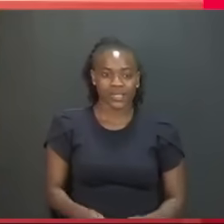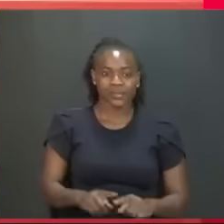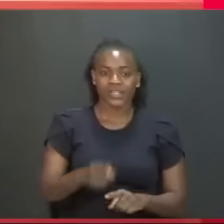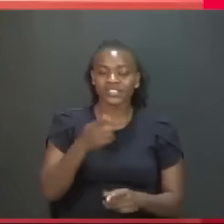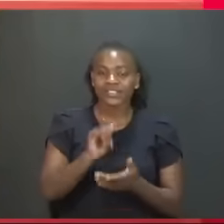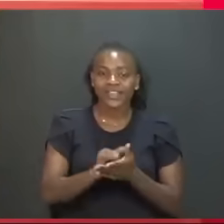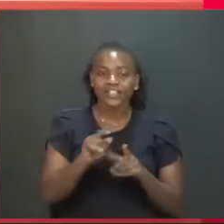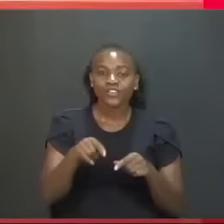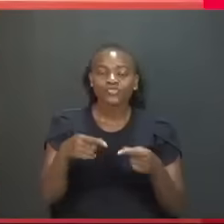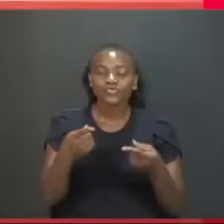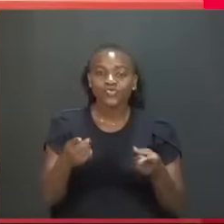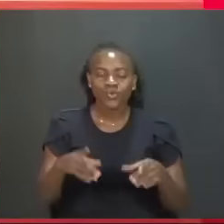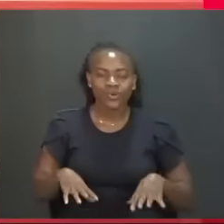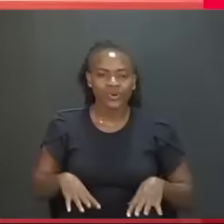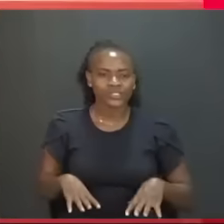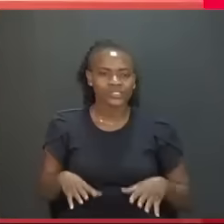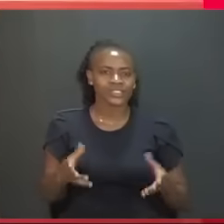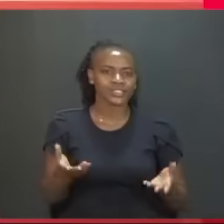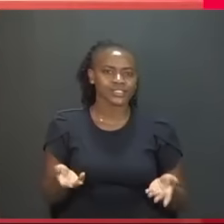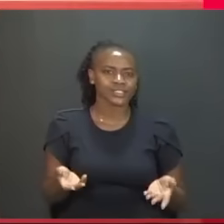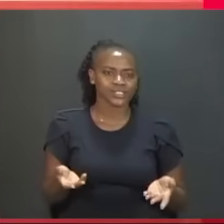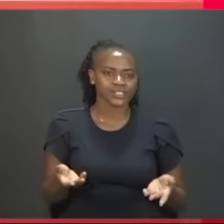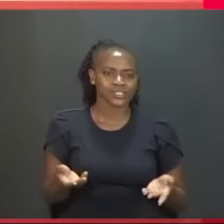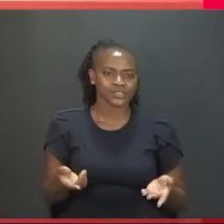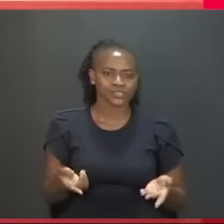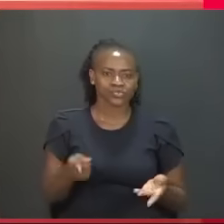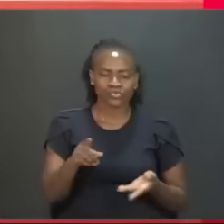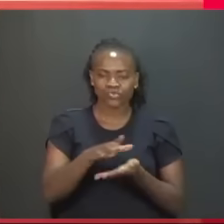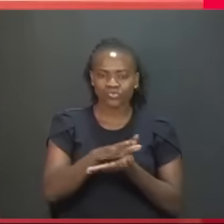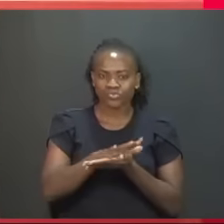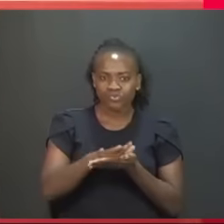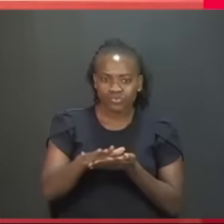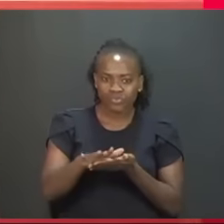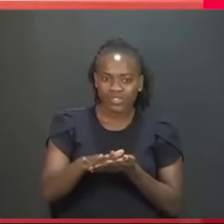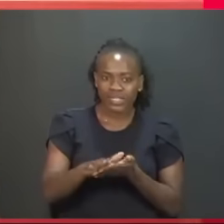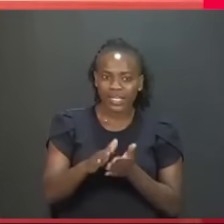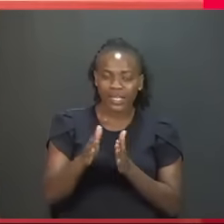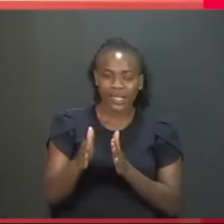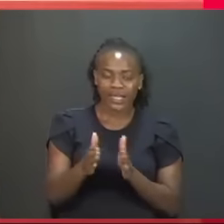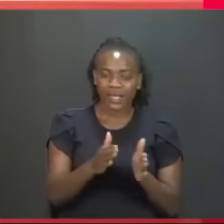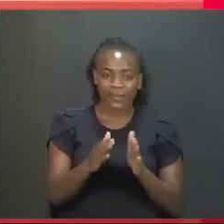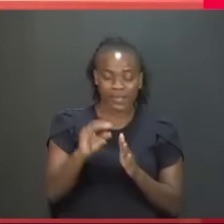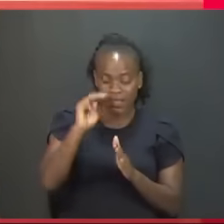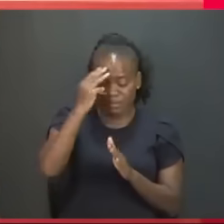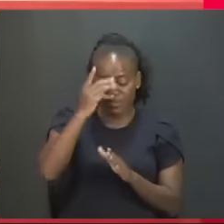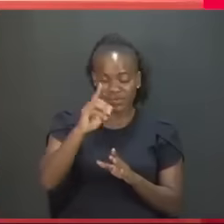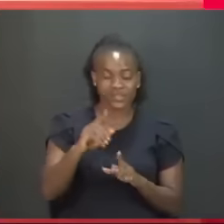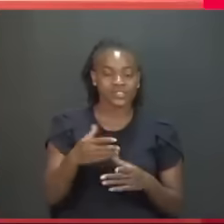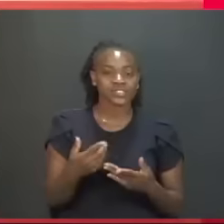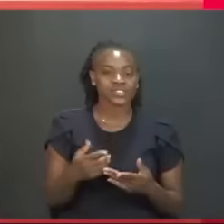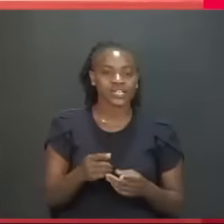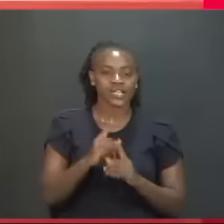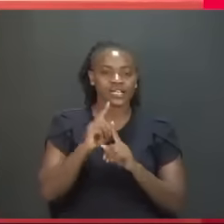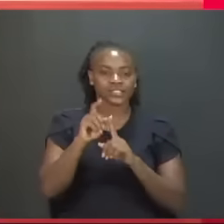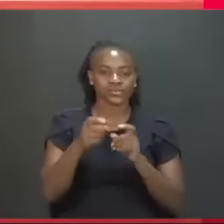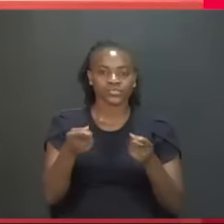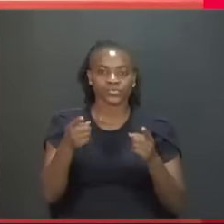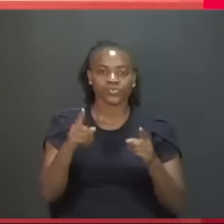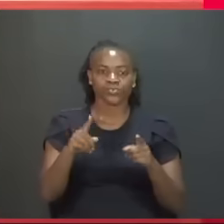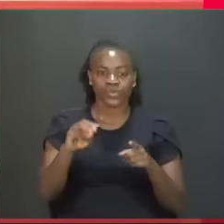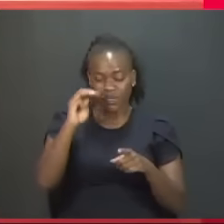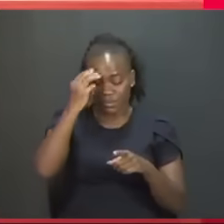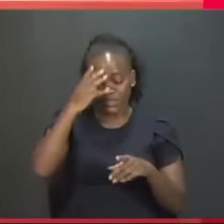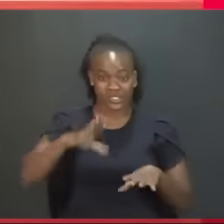leave. So would it be fair to program a minister to come and answer a question whilst on leave?